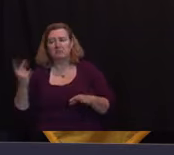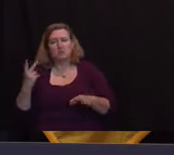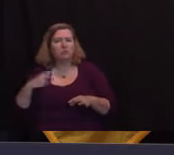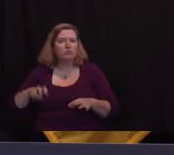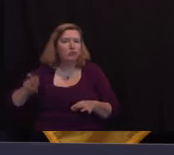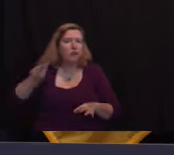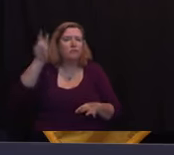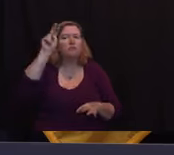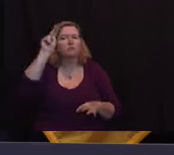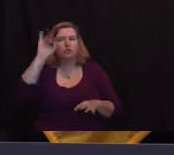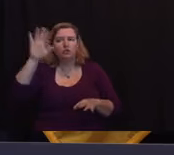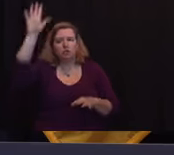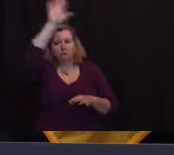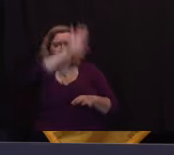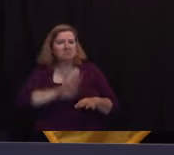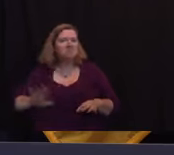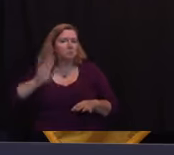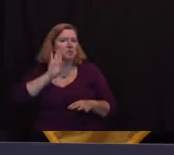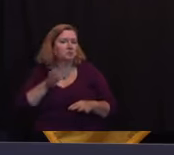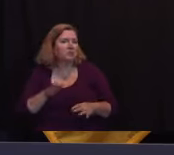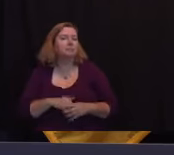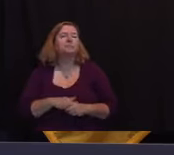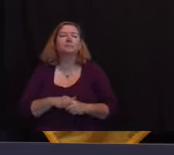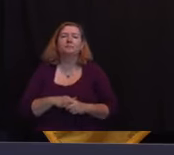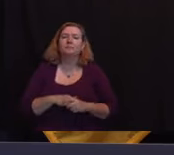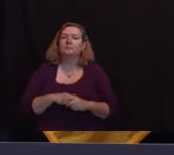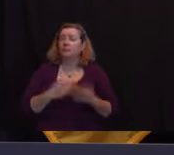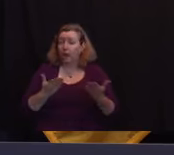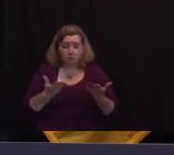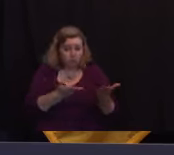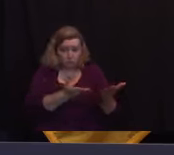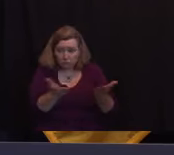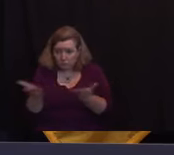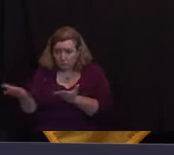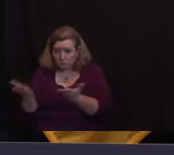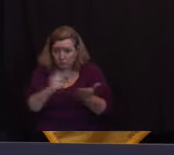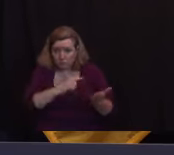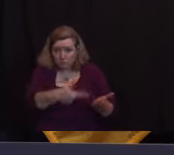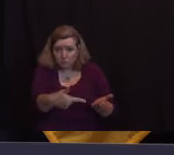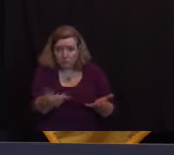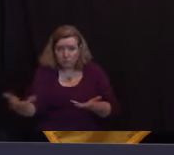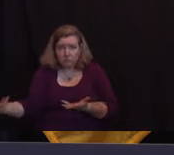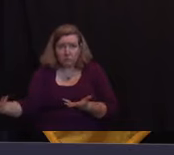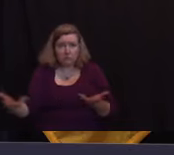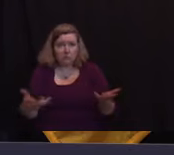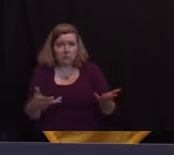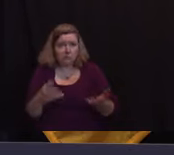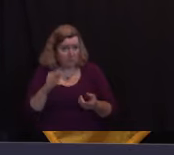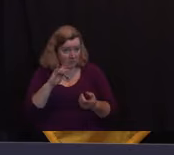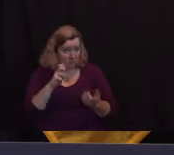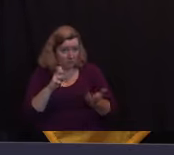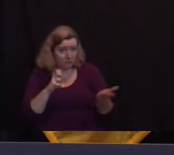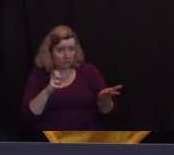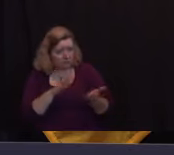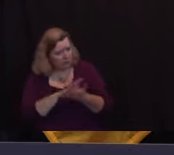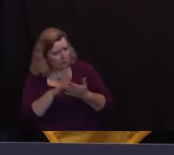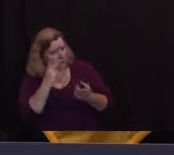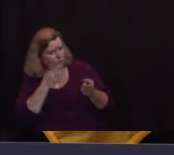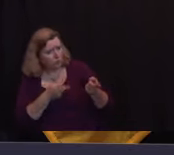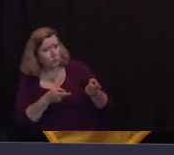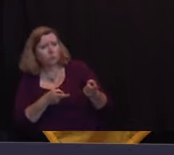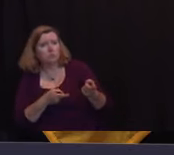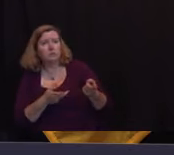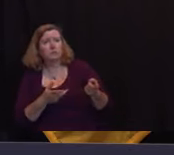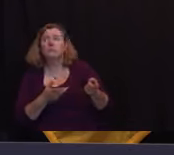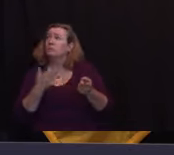along. With that, Councilman Matt Stanish, he's got the mic, and is that you, Mike? Yep. Good to see you, man. What do you got? Good afternoon, Governor.